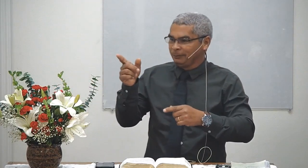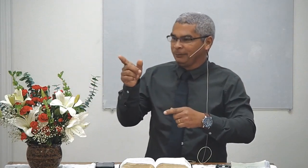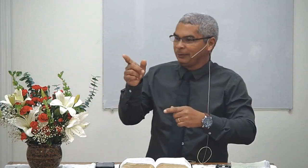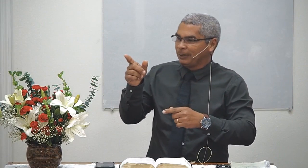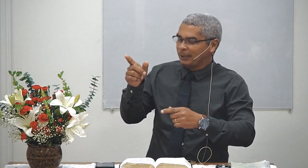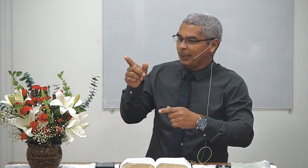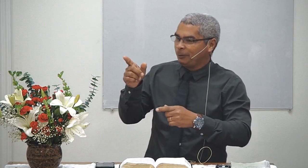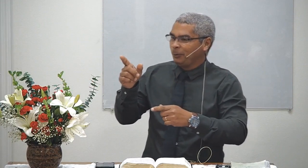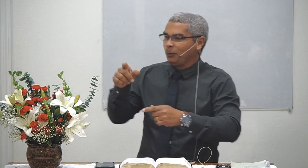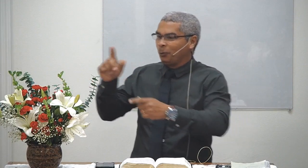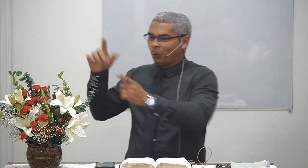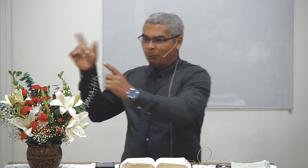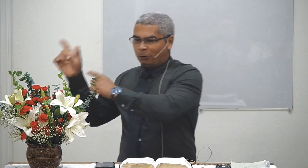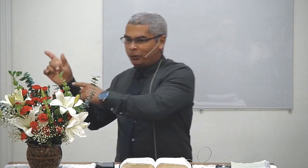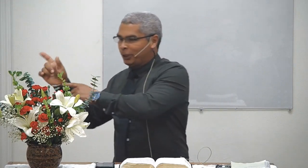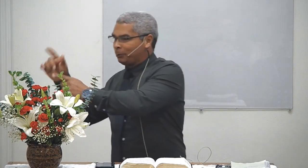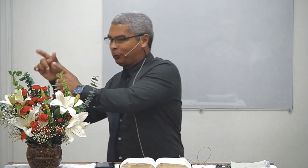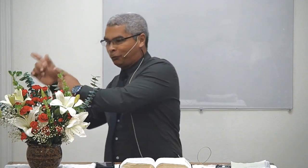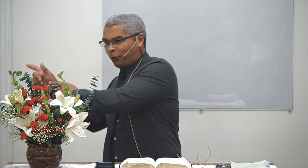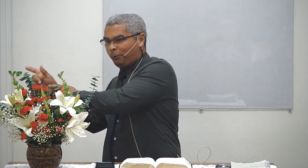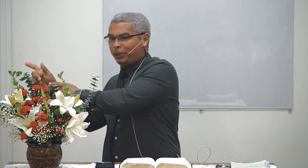the moment of rush.